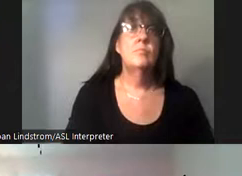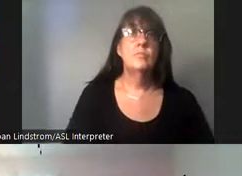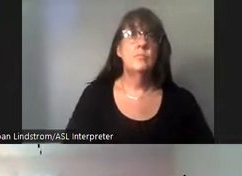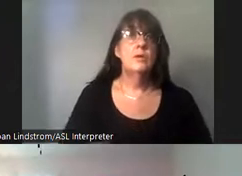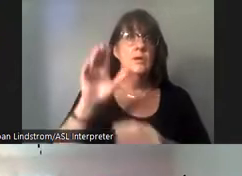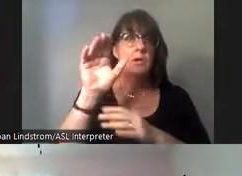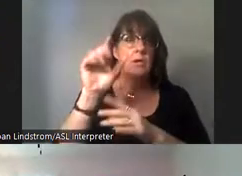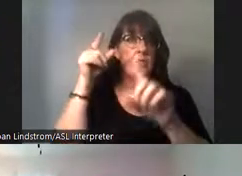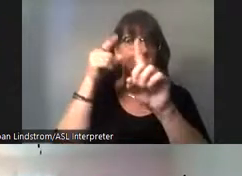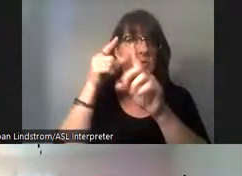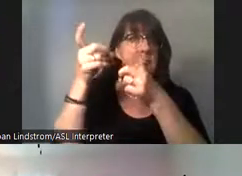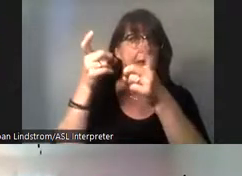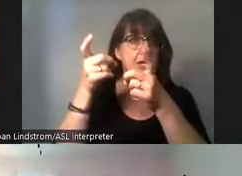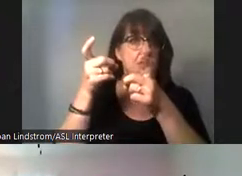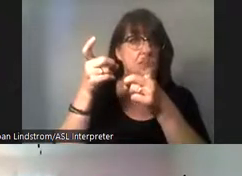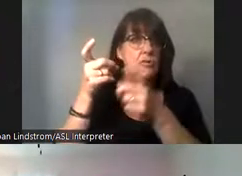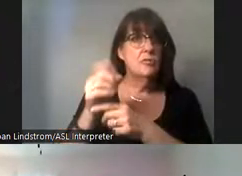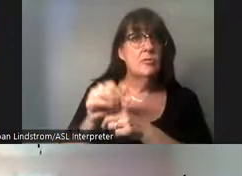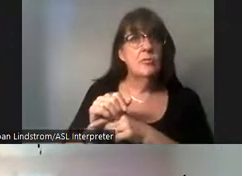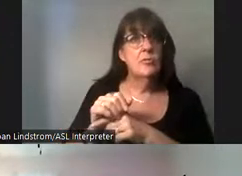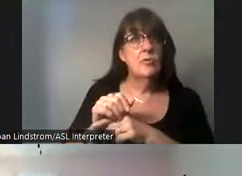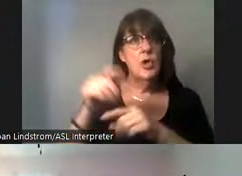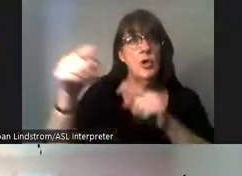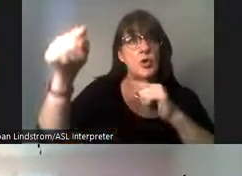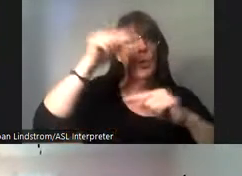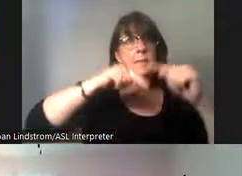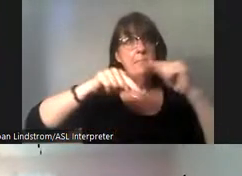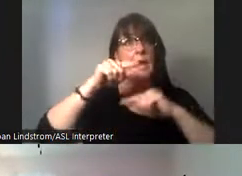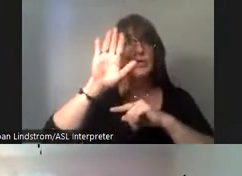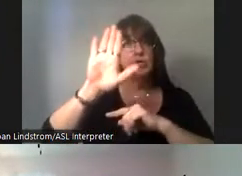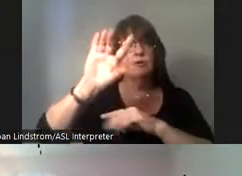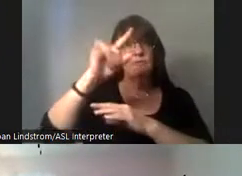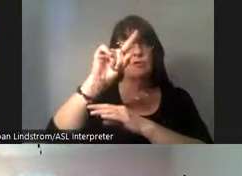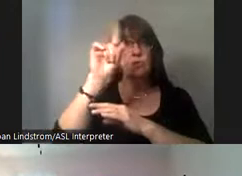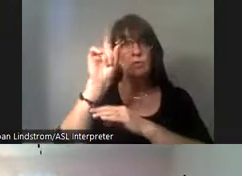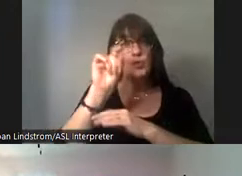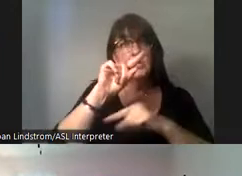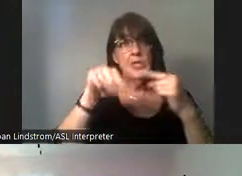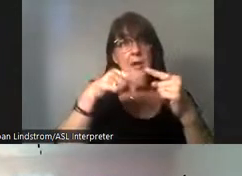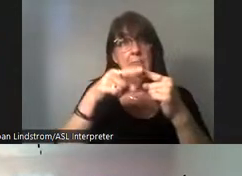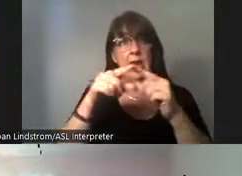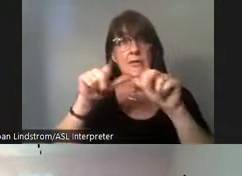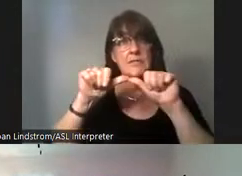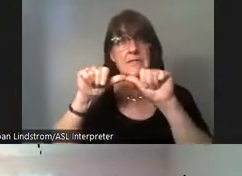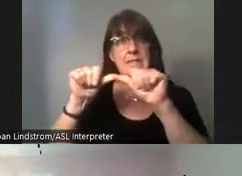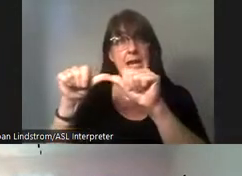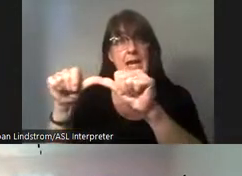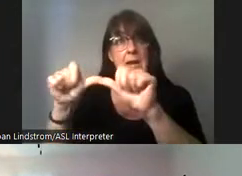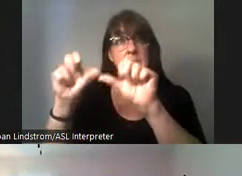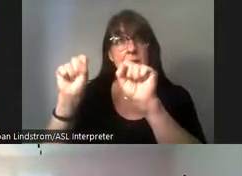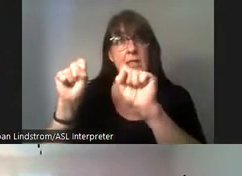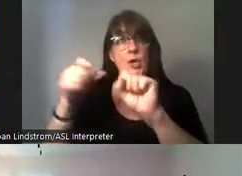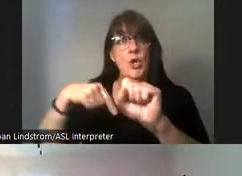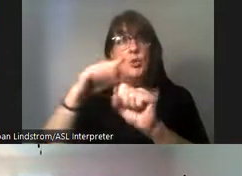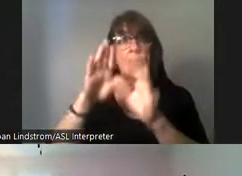career manager. So going back to your first question about sustainability, so we have developed and